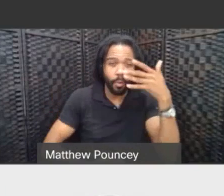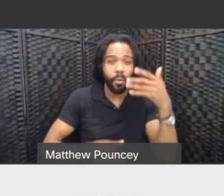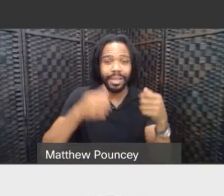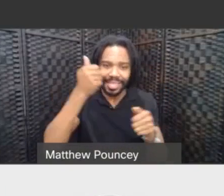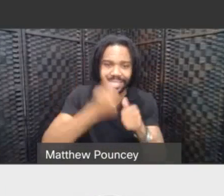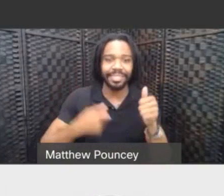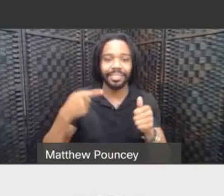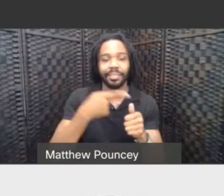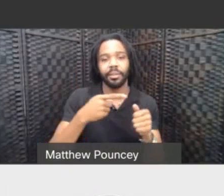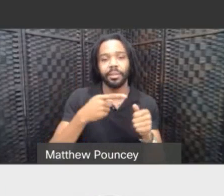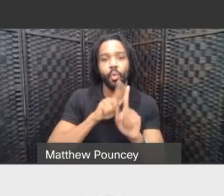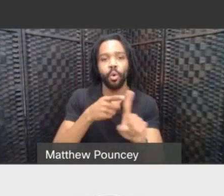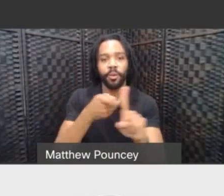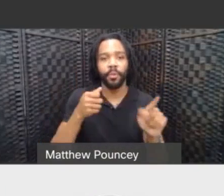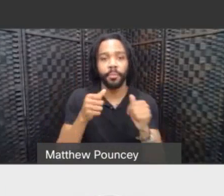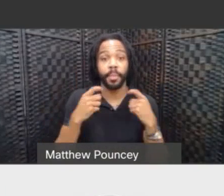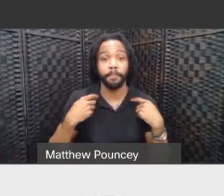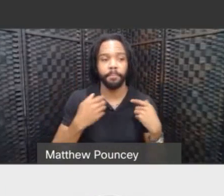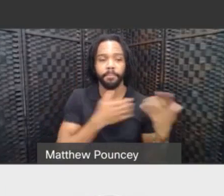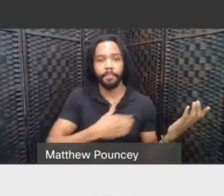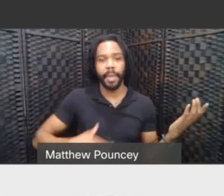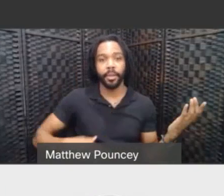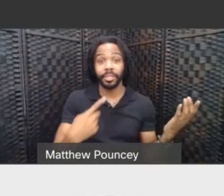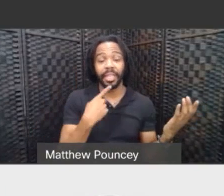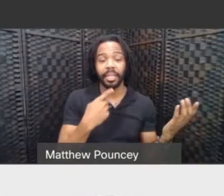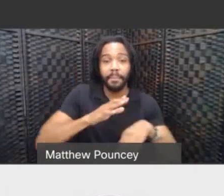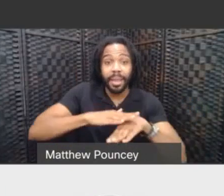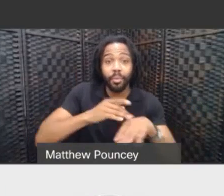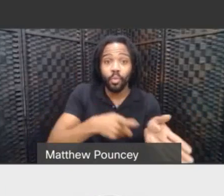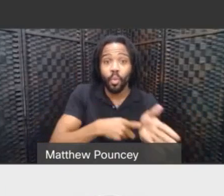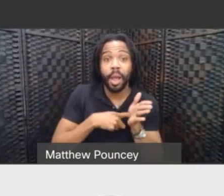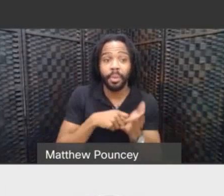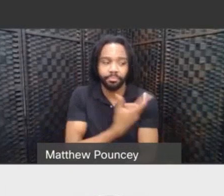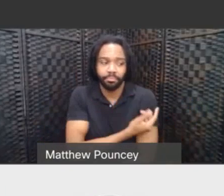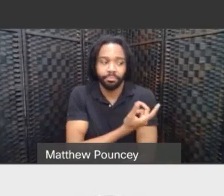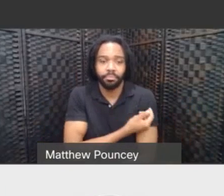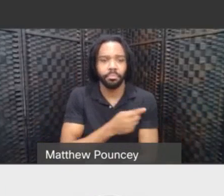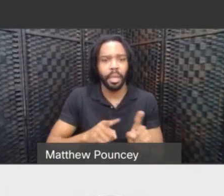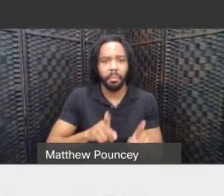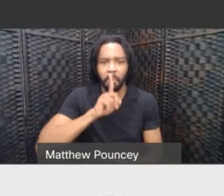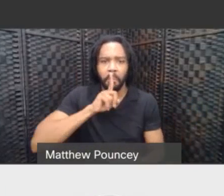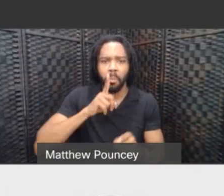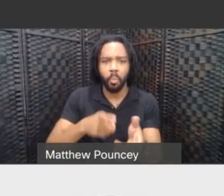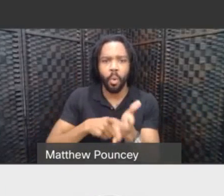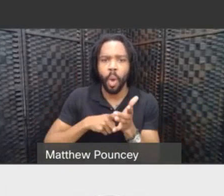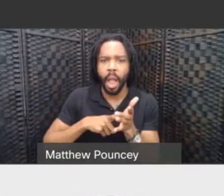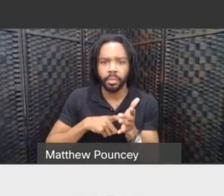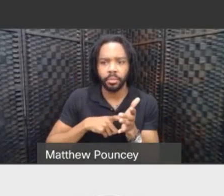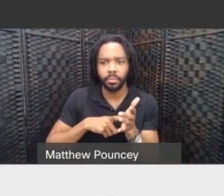that, this is a minimum requirement and nothing in it prevents an agency from imposing a higher